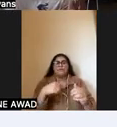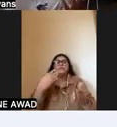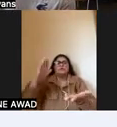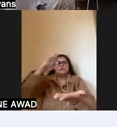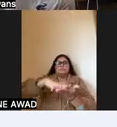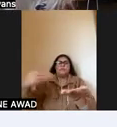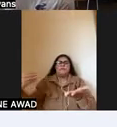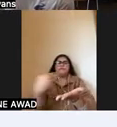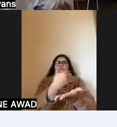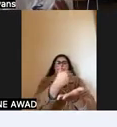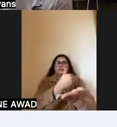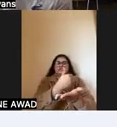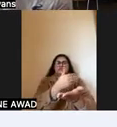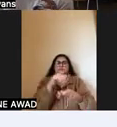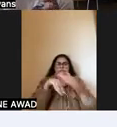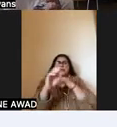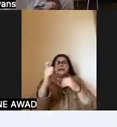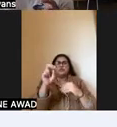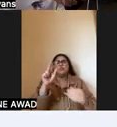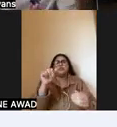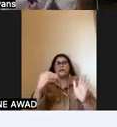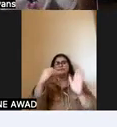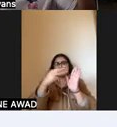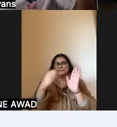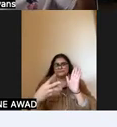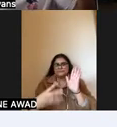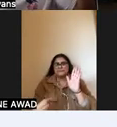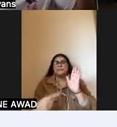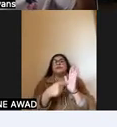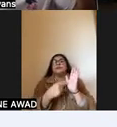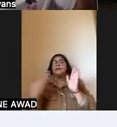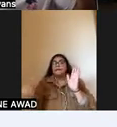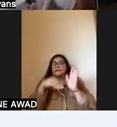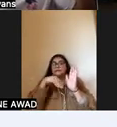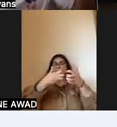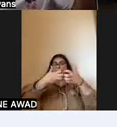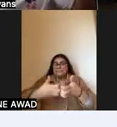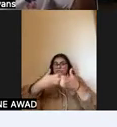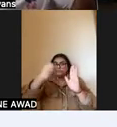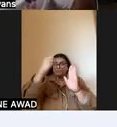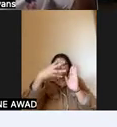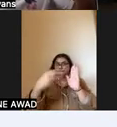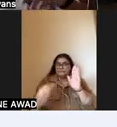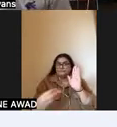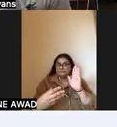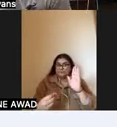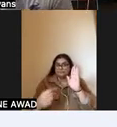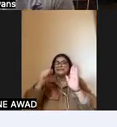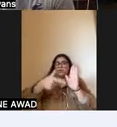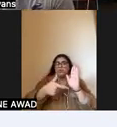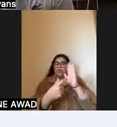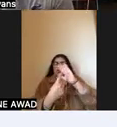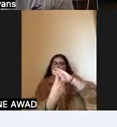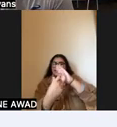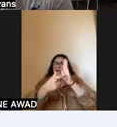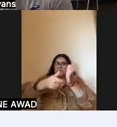in basically an X-ray machine, and while the fish is sitting in the machine getting X-rayed, we can actually rotate it. So what